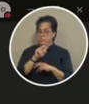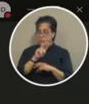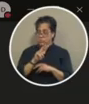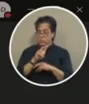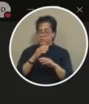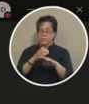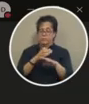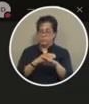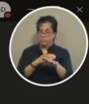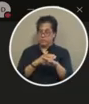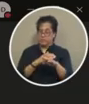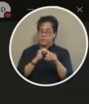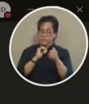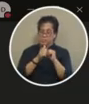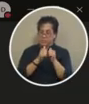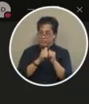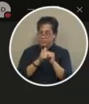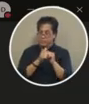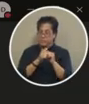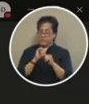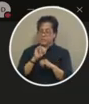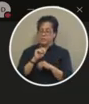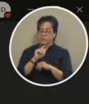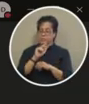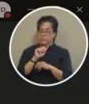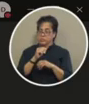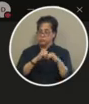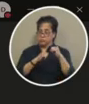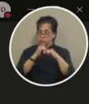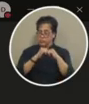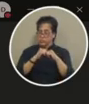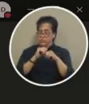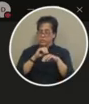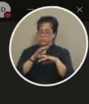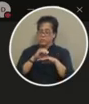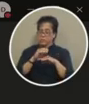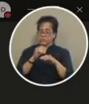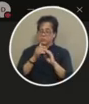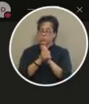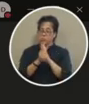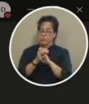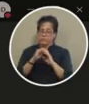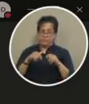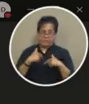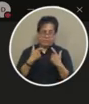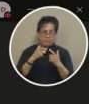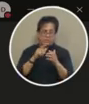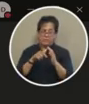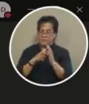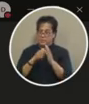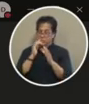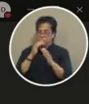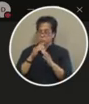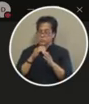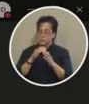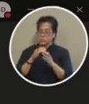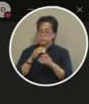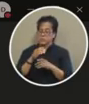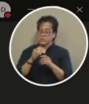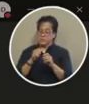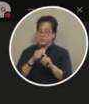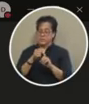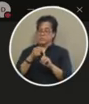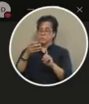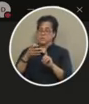improve competitiveness through infrastructure improvements impacting the quality of life. This award will support the improvement of competitiveness by expanding